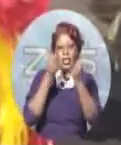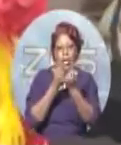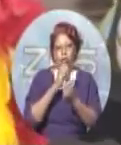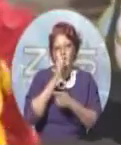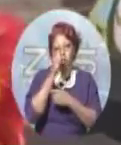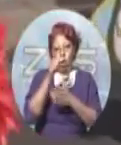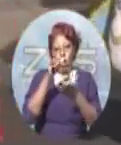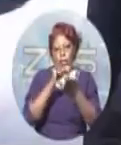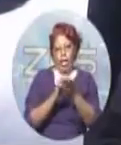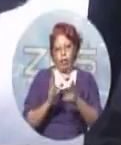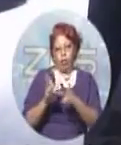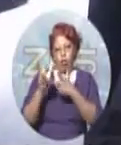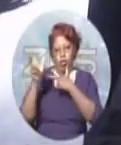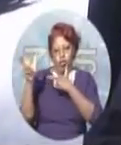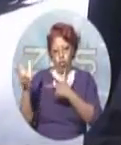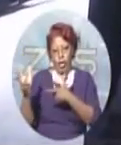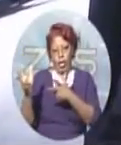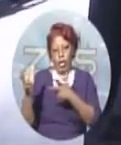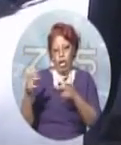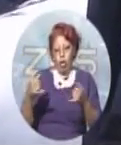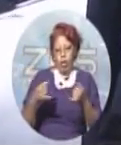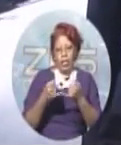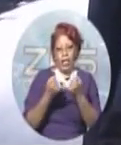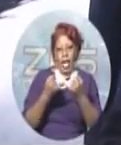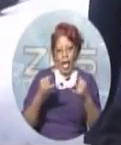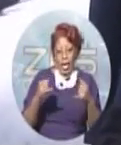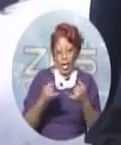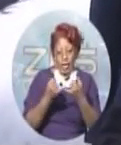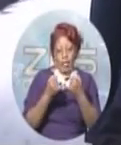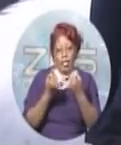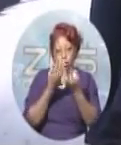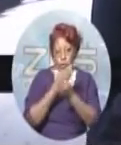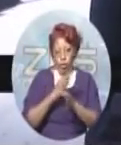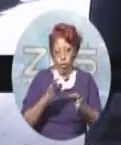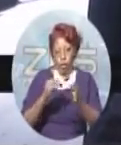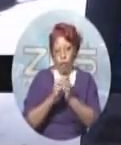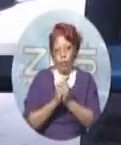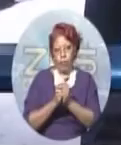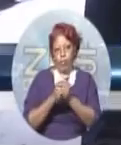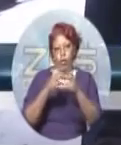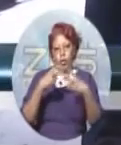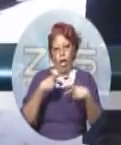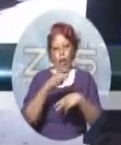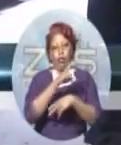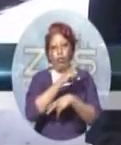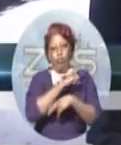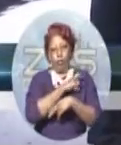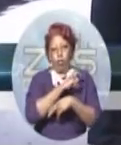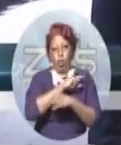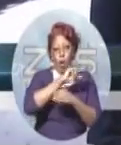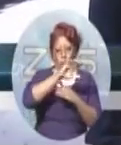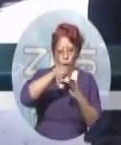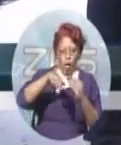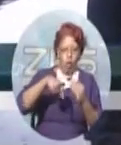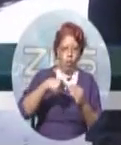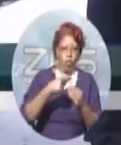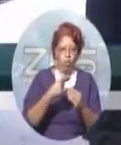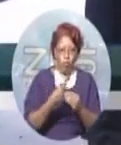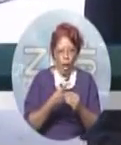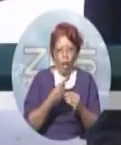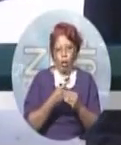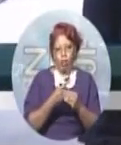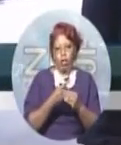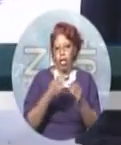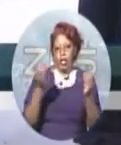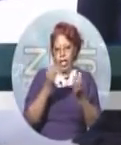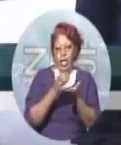the parade was incident-free. We have officers on the ground, we have them in surrounding areas, and of course, you know, this is a